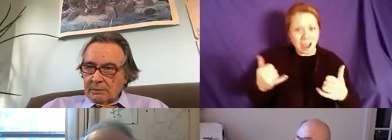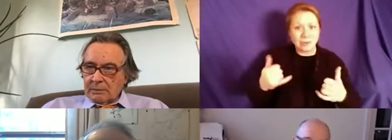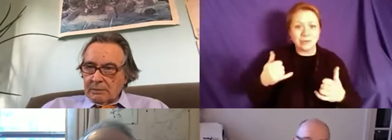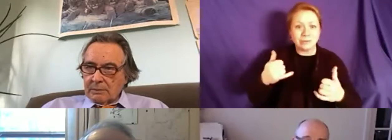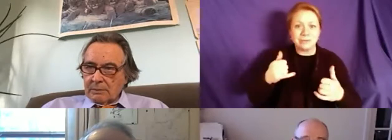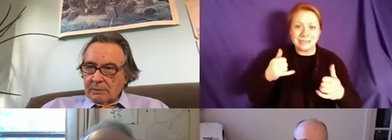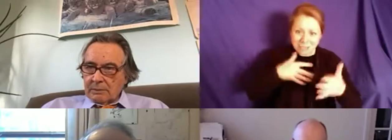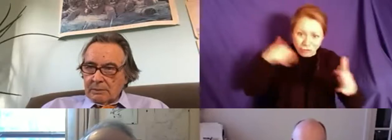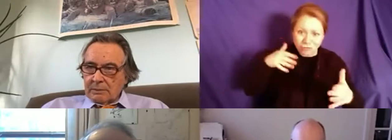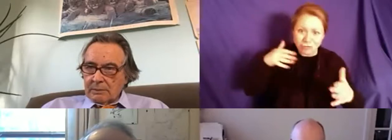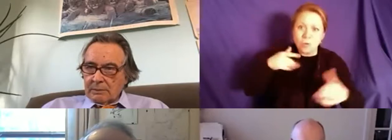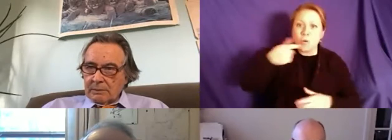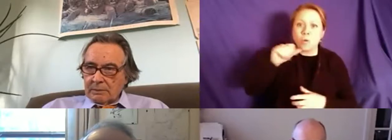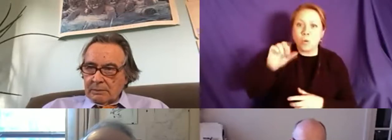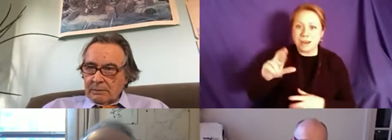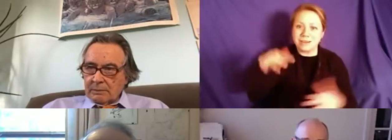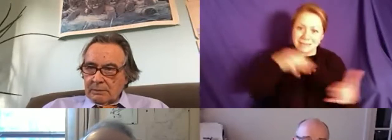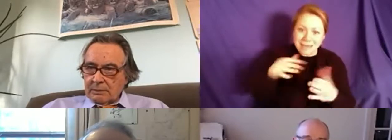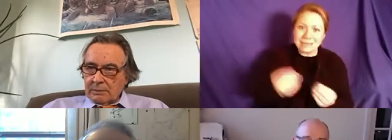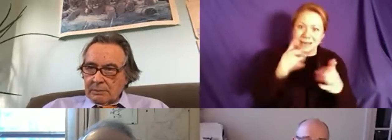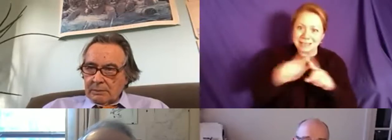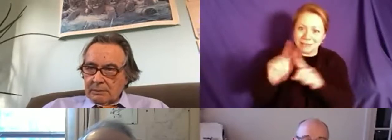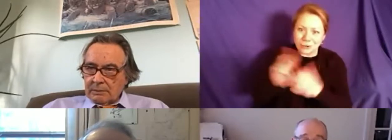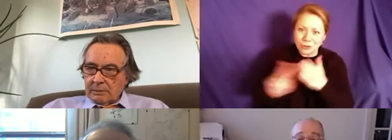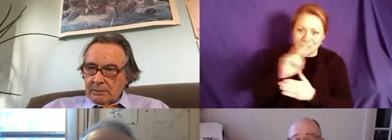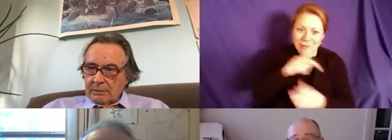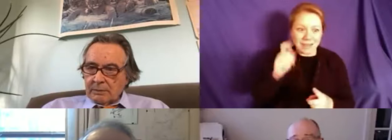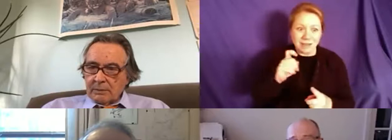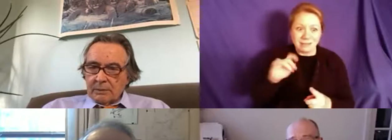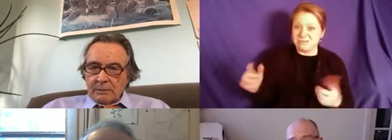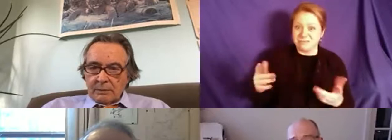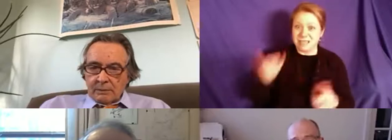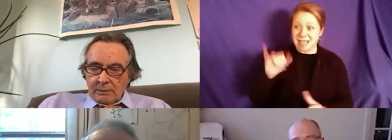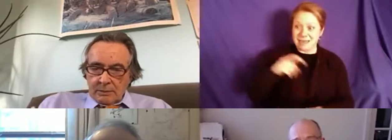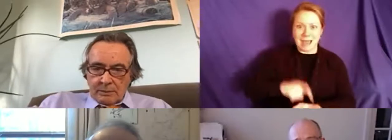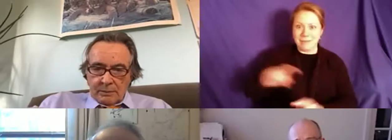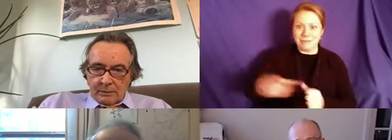studies in many universities because there wasn't one at that point like that.